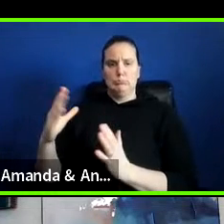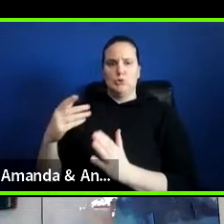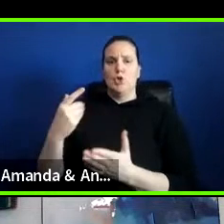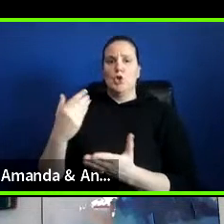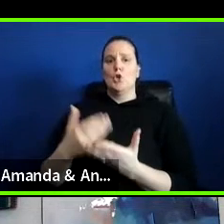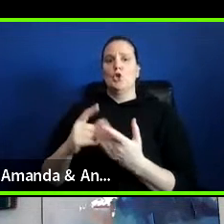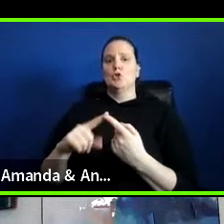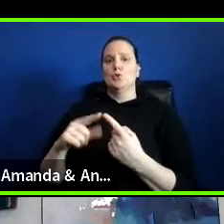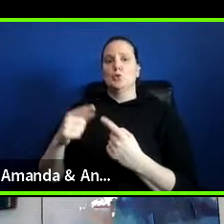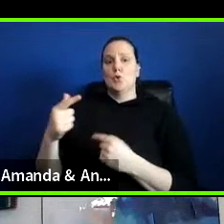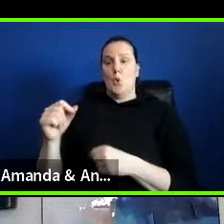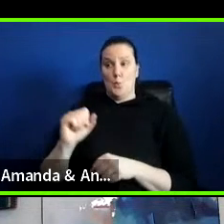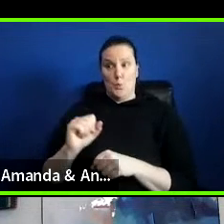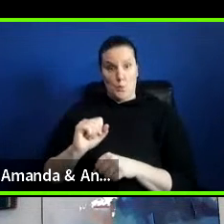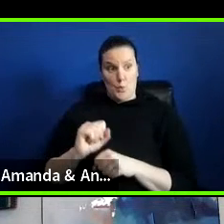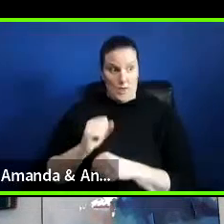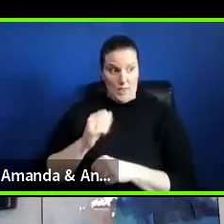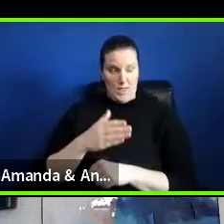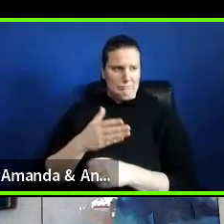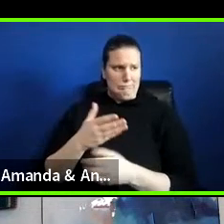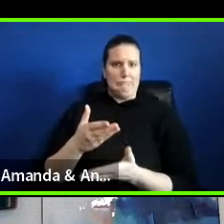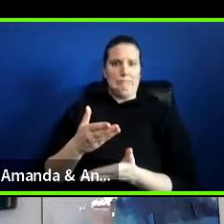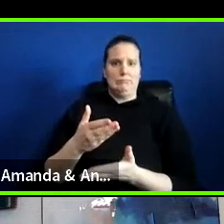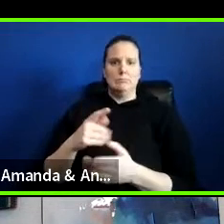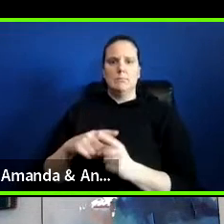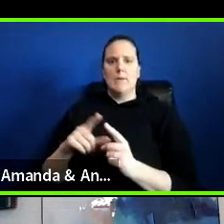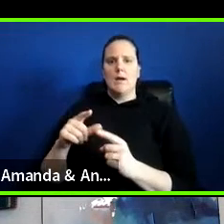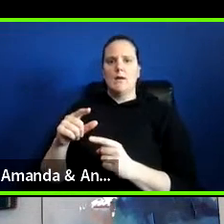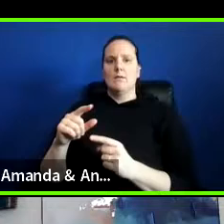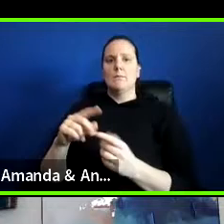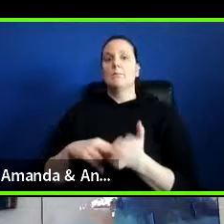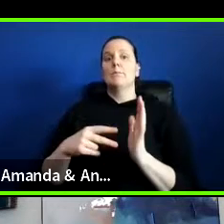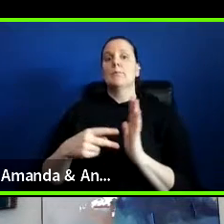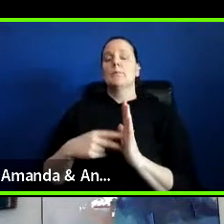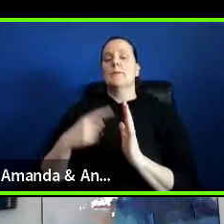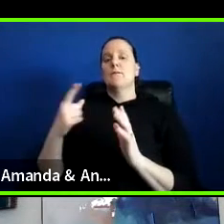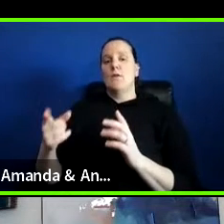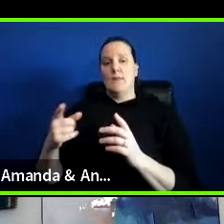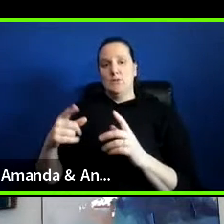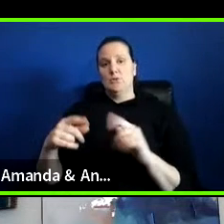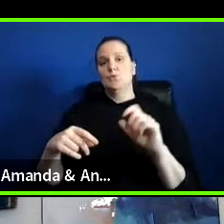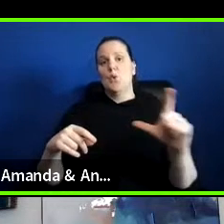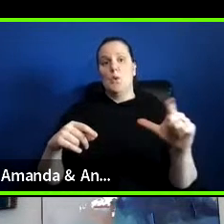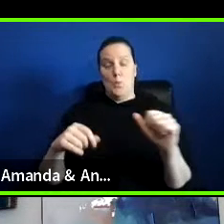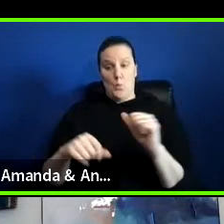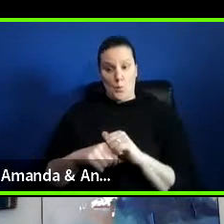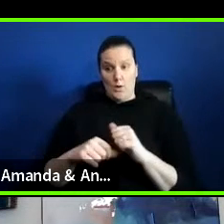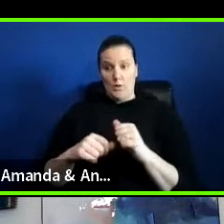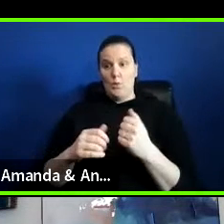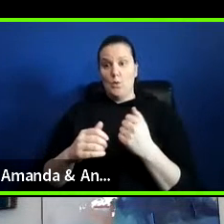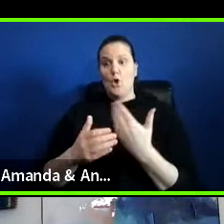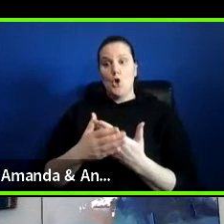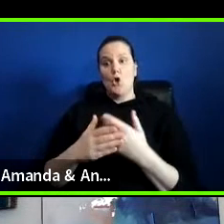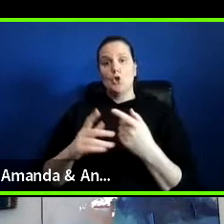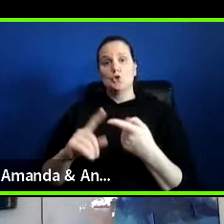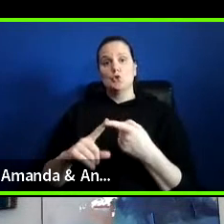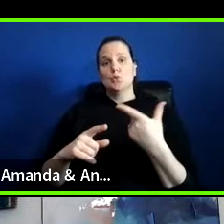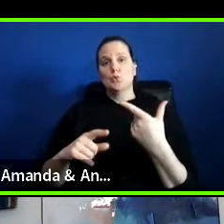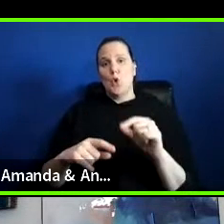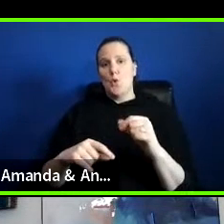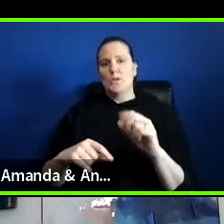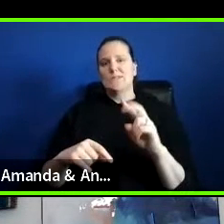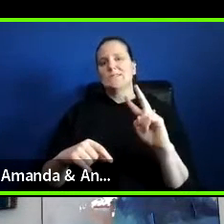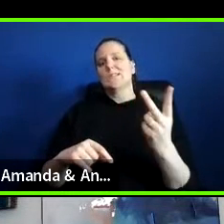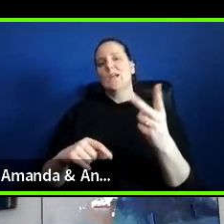actually works there or not. So is the intent for this tolling to work with Good to Go, or do I have to get a second transponder? I don't know if you know that answer